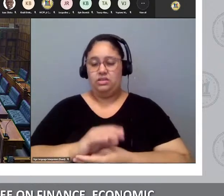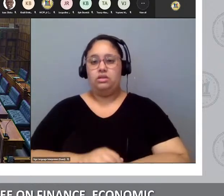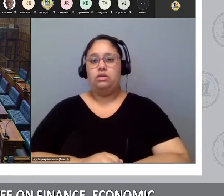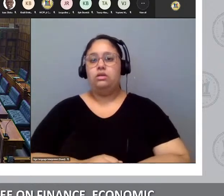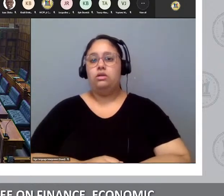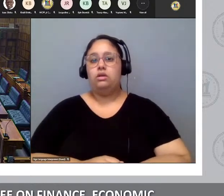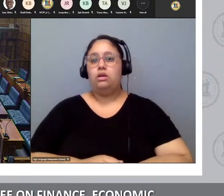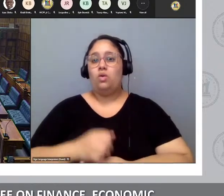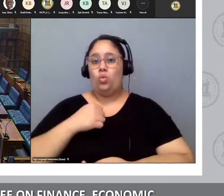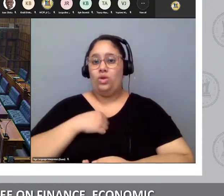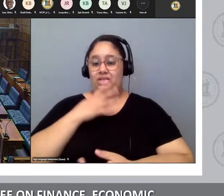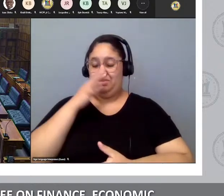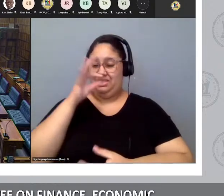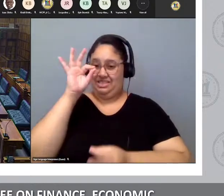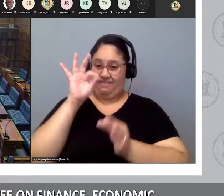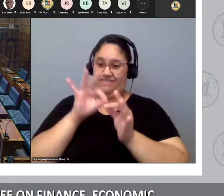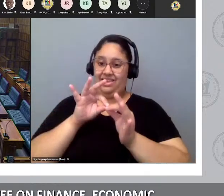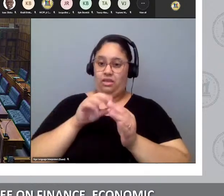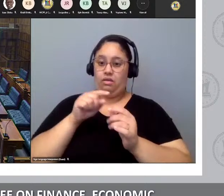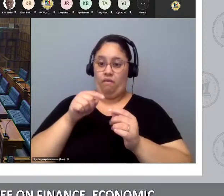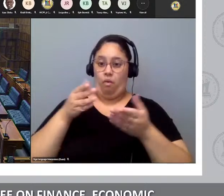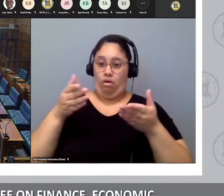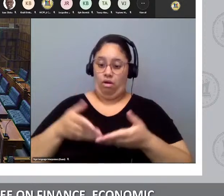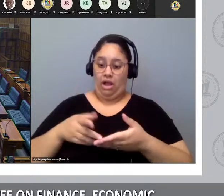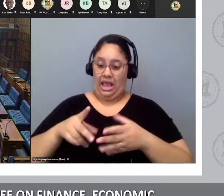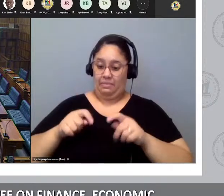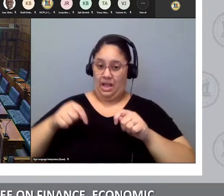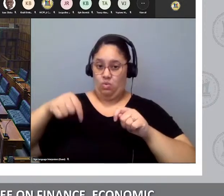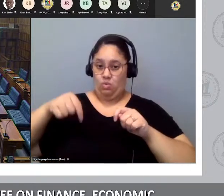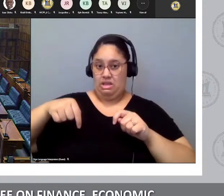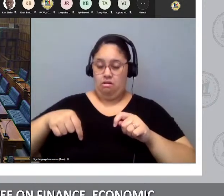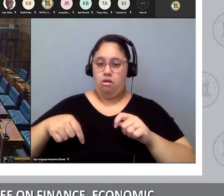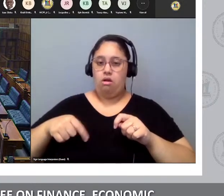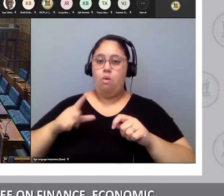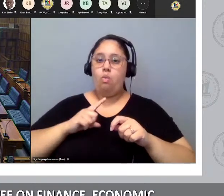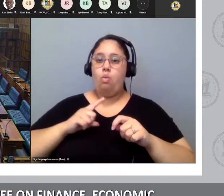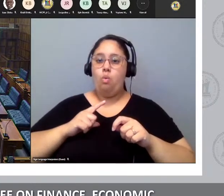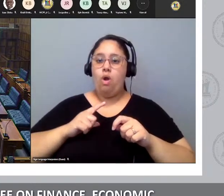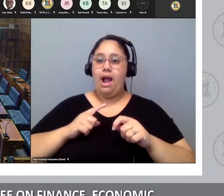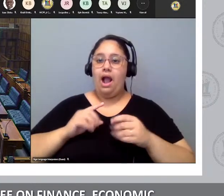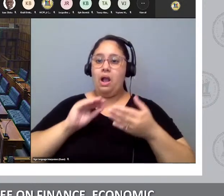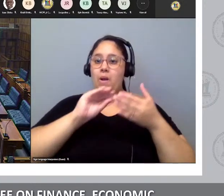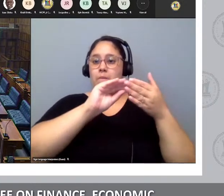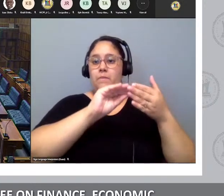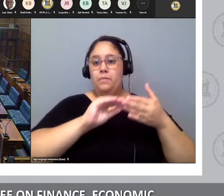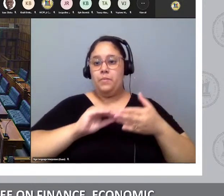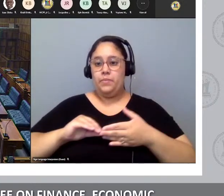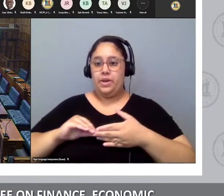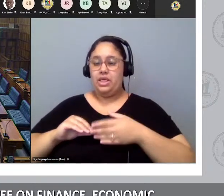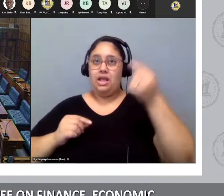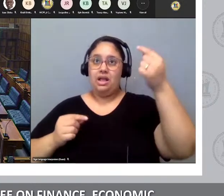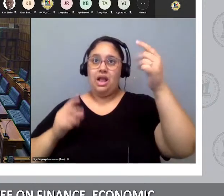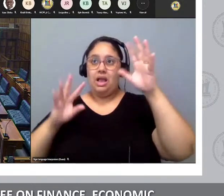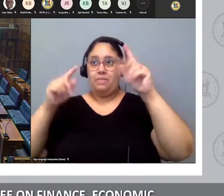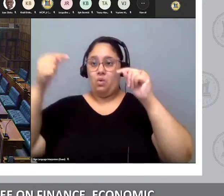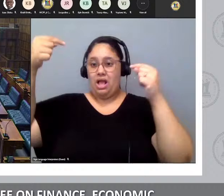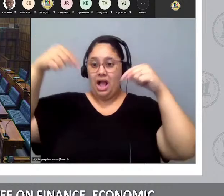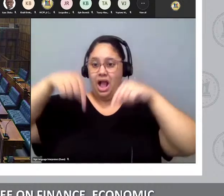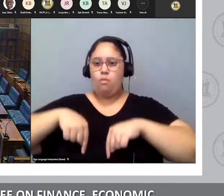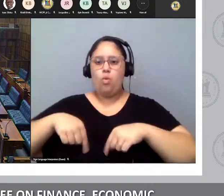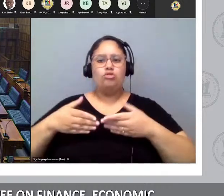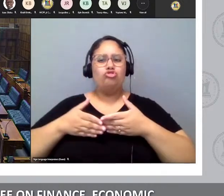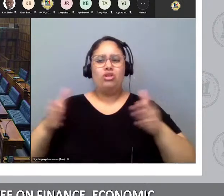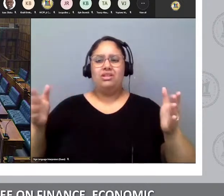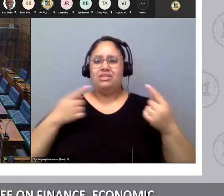if we were specifically talking for the port of Cape Town cargos that are destined by Road into Cape Town or is that just a general